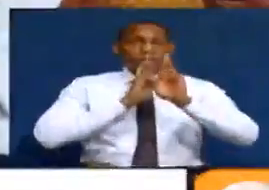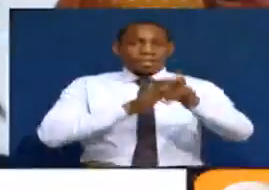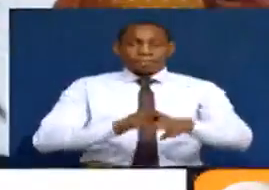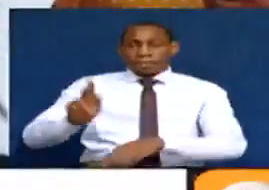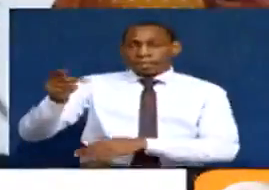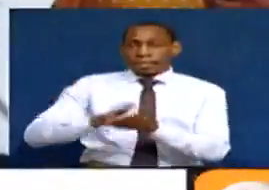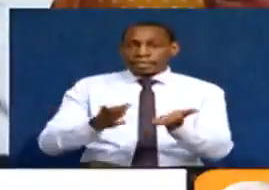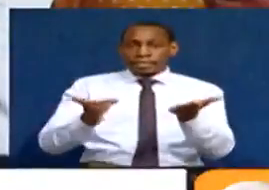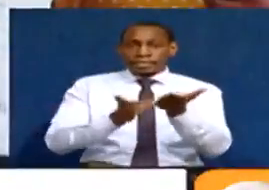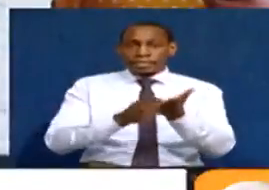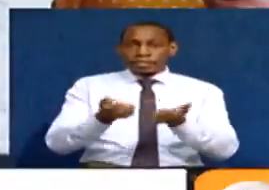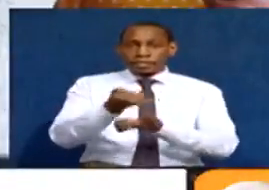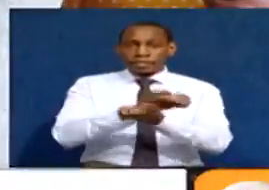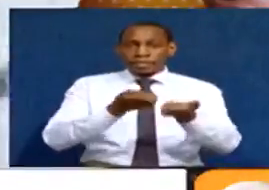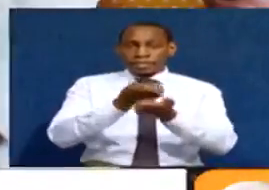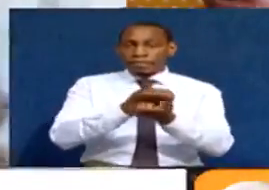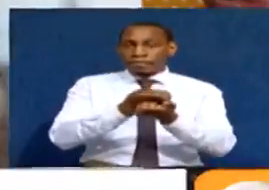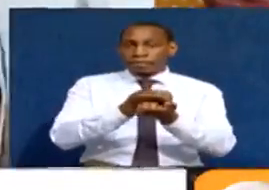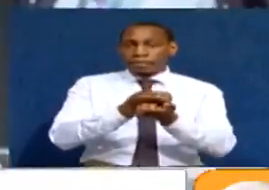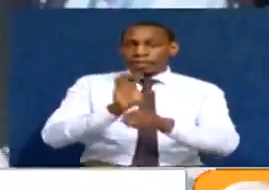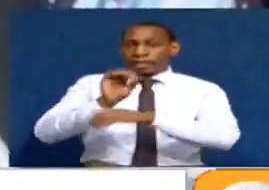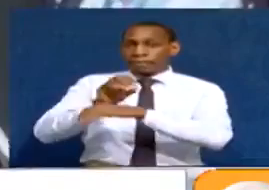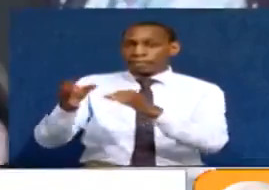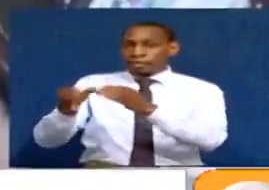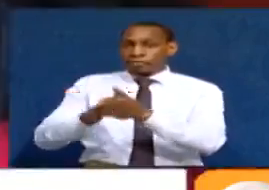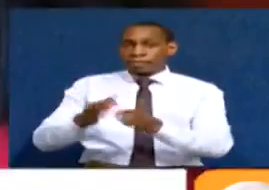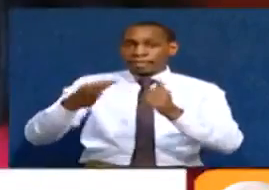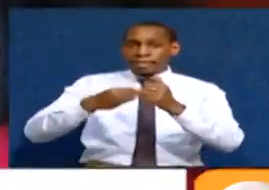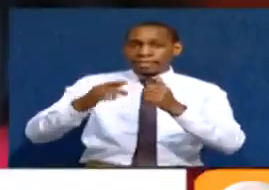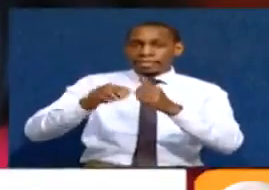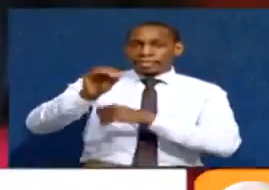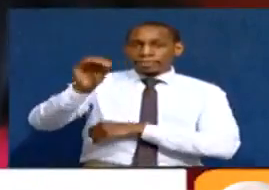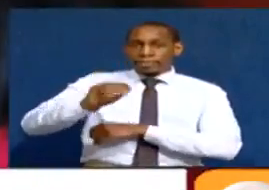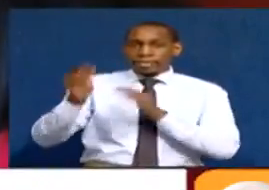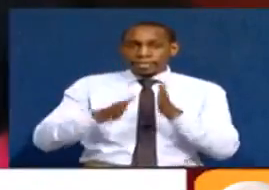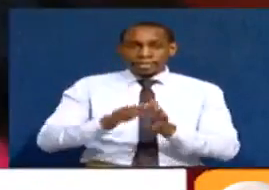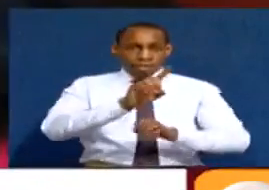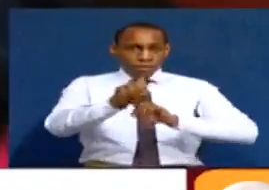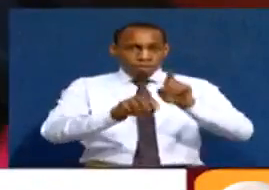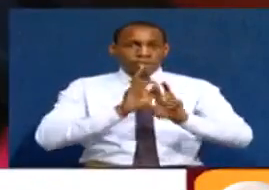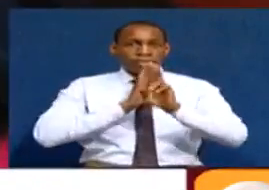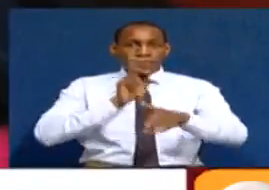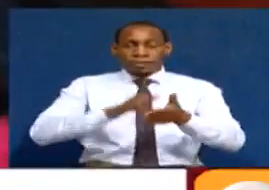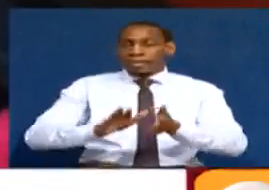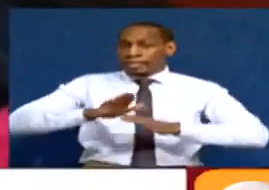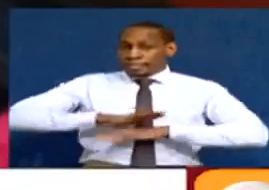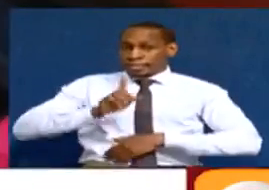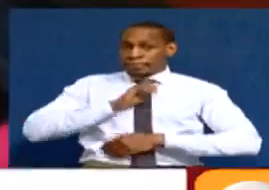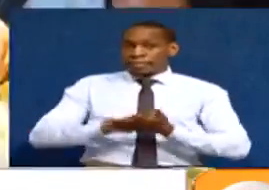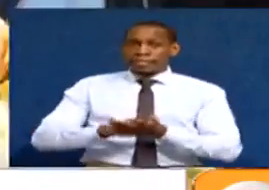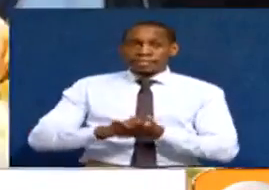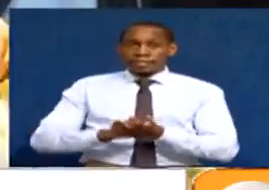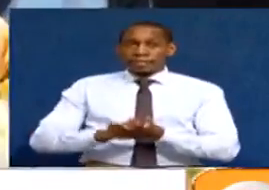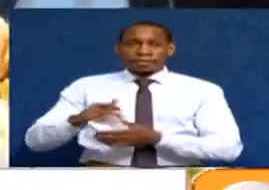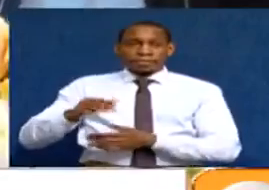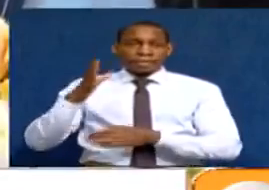Report on Kenya's digital economy by Dahlberg Advisors, 86% of Kenyans surveyed reported that they are satisfied with the experience